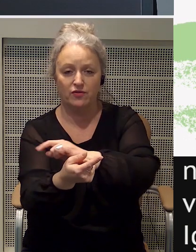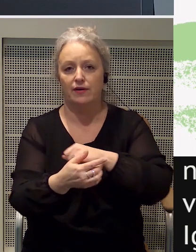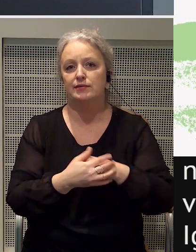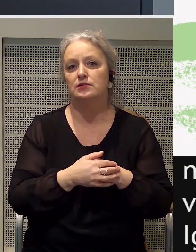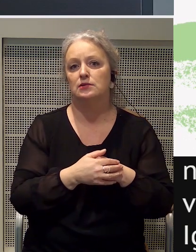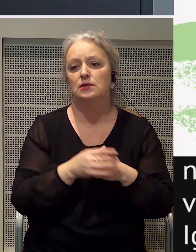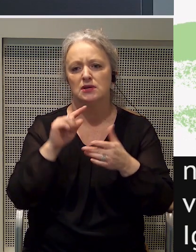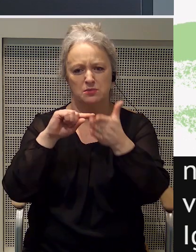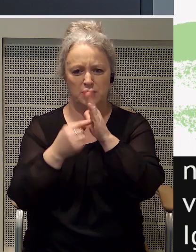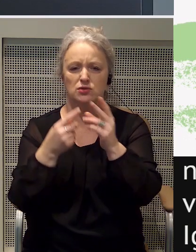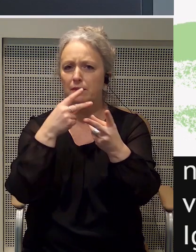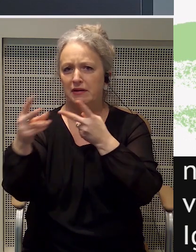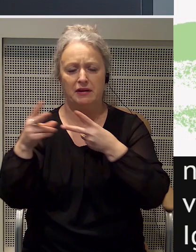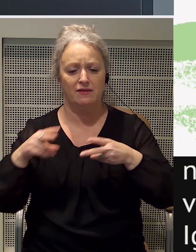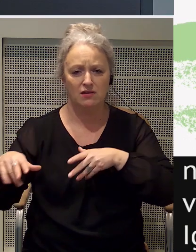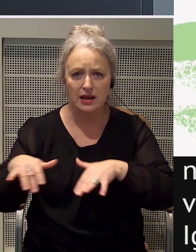etc.